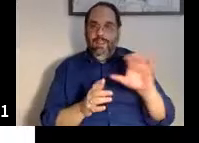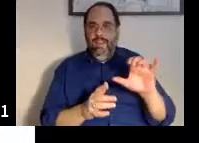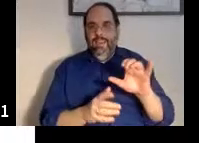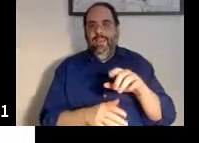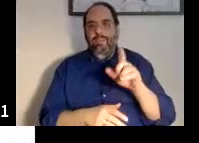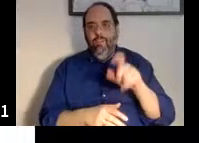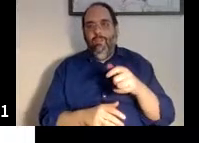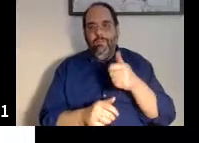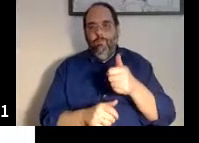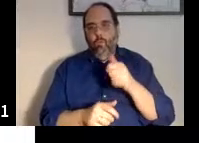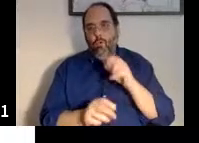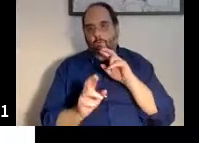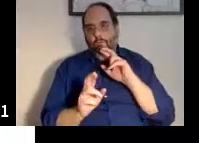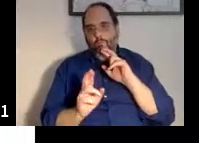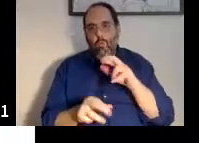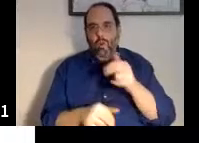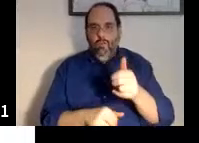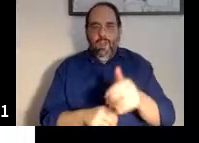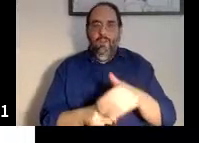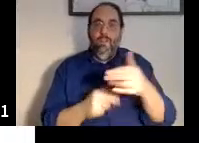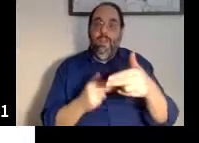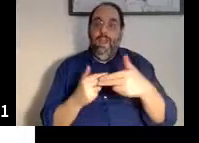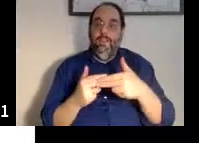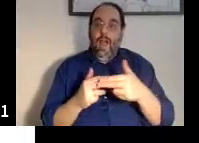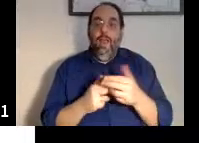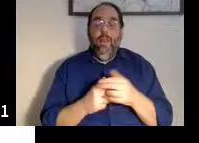self-reporting. Next slide, please.